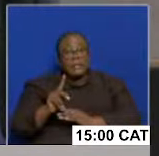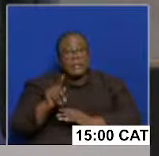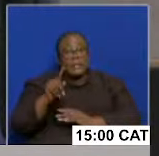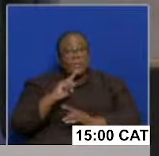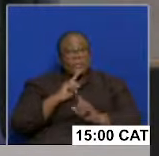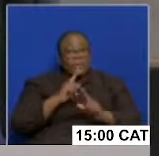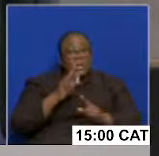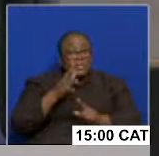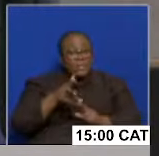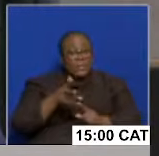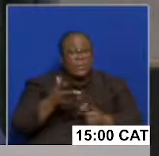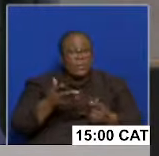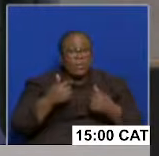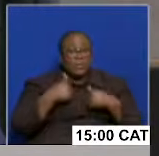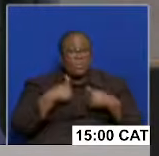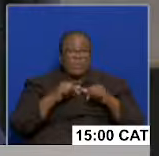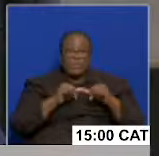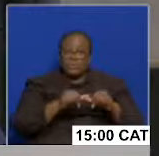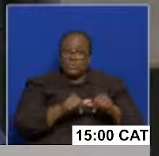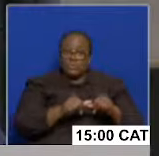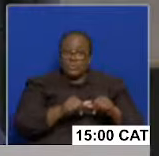Can you move on?